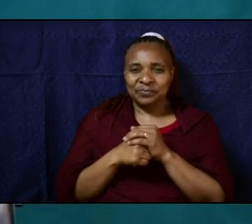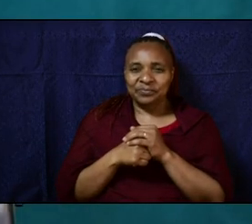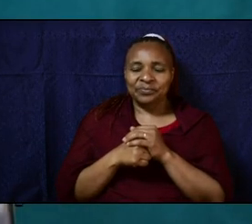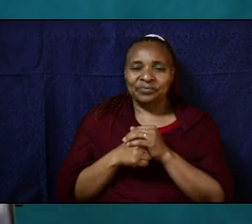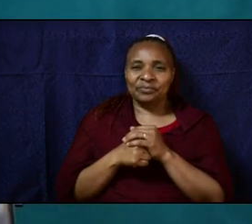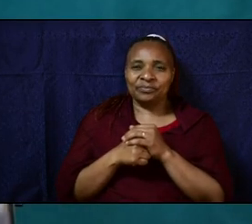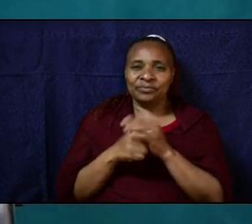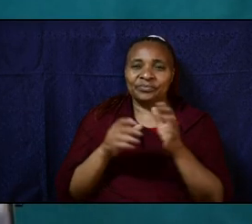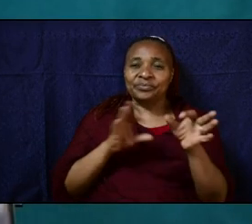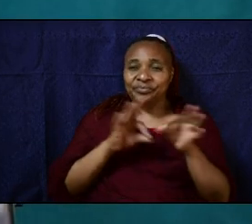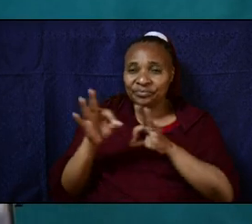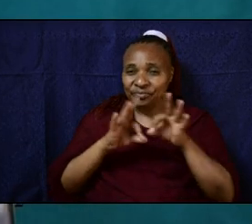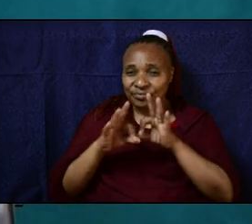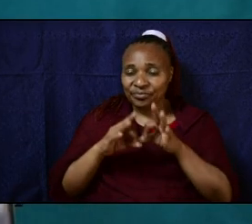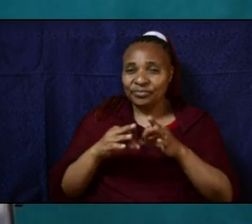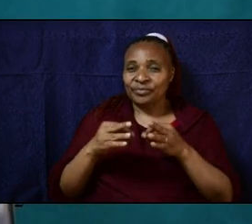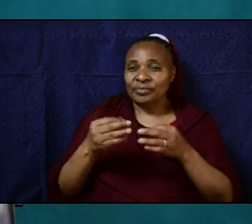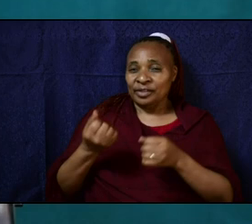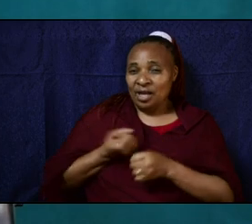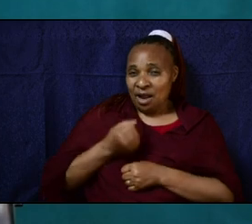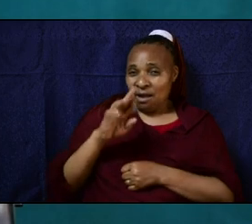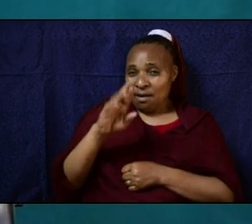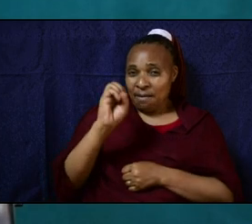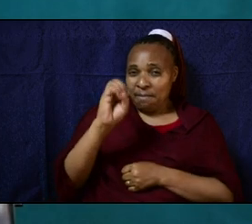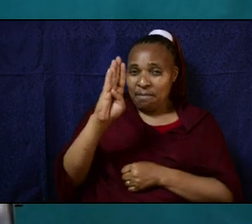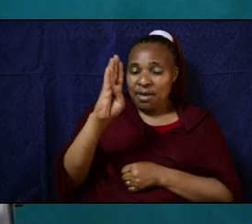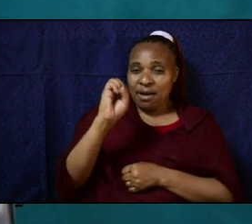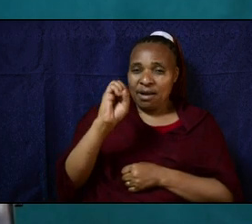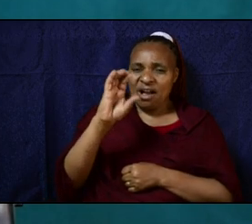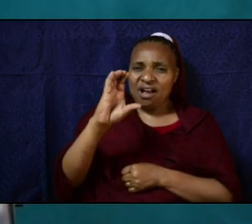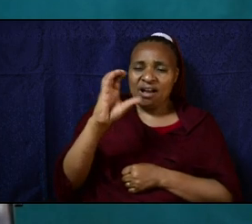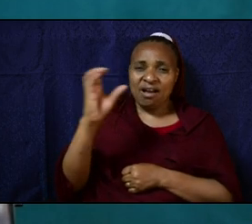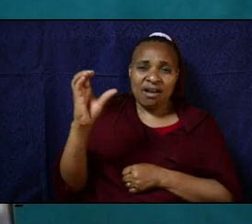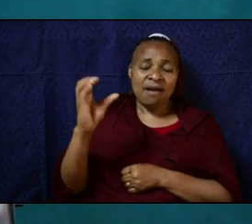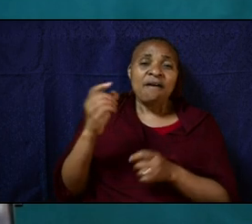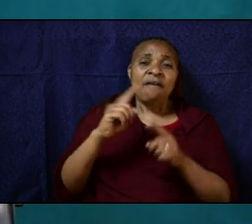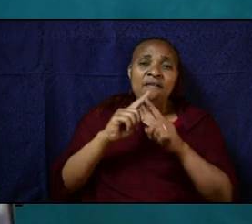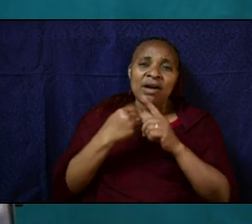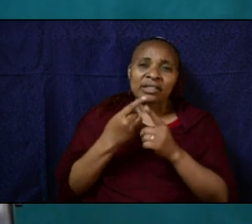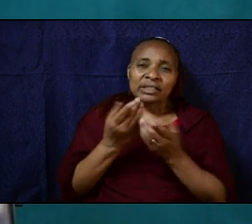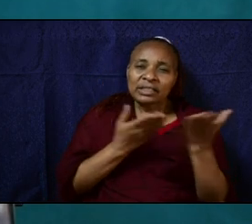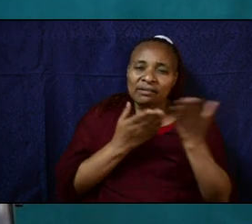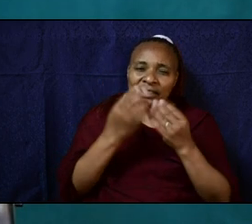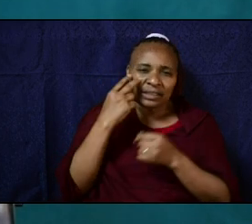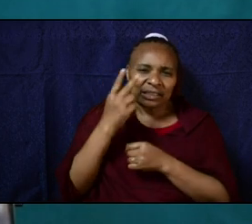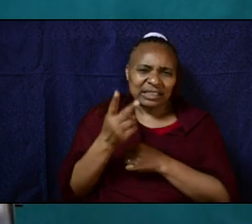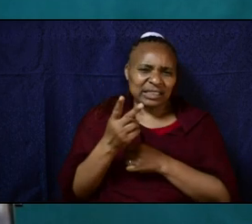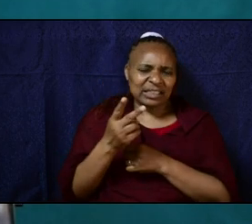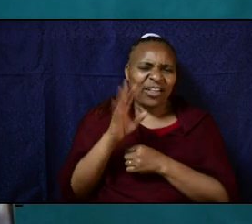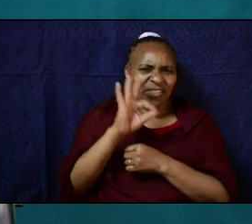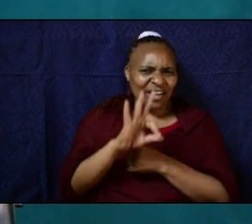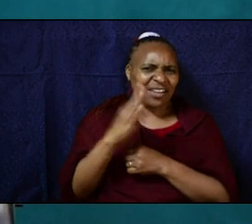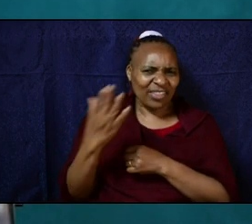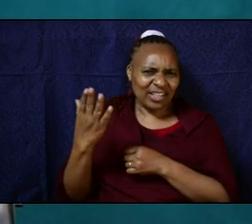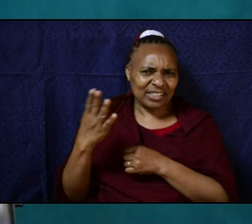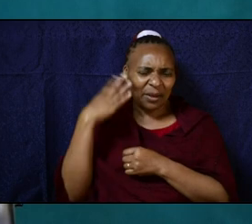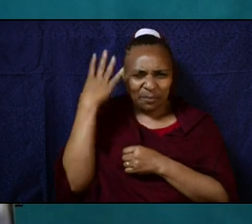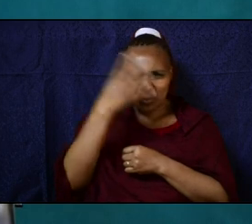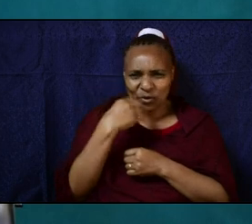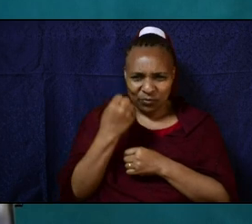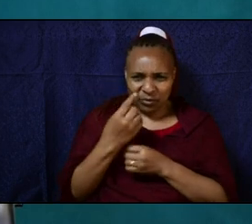when they described Rebecca, when the servant first saw her, there were three main things they said. She was